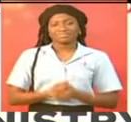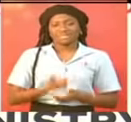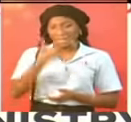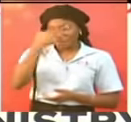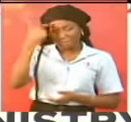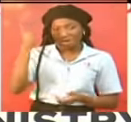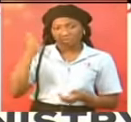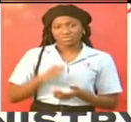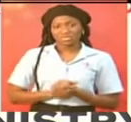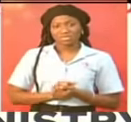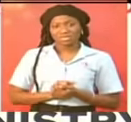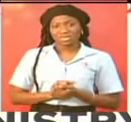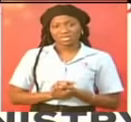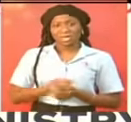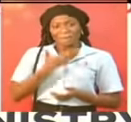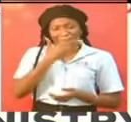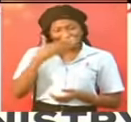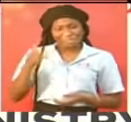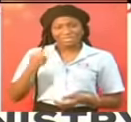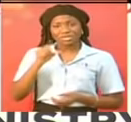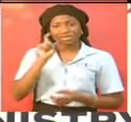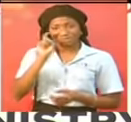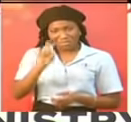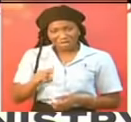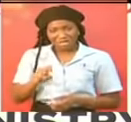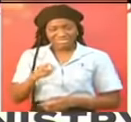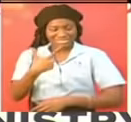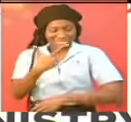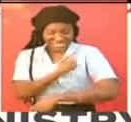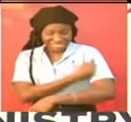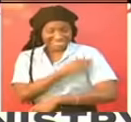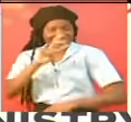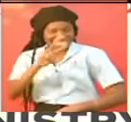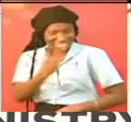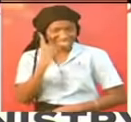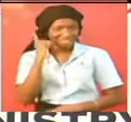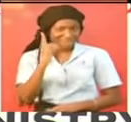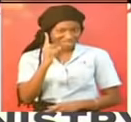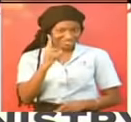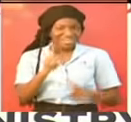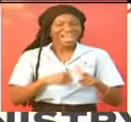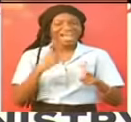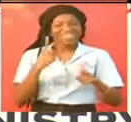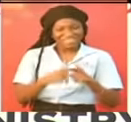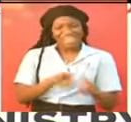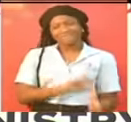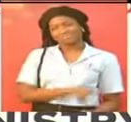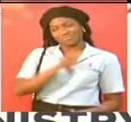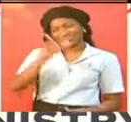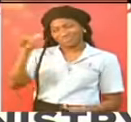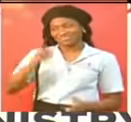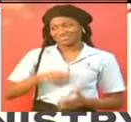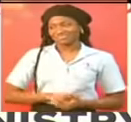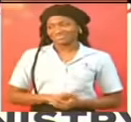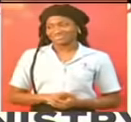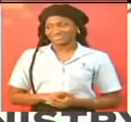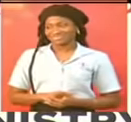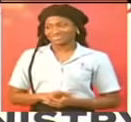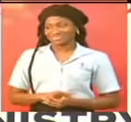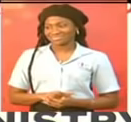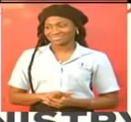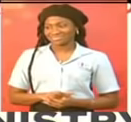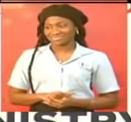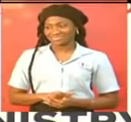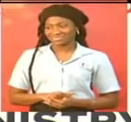in a situation where you're not guaranteed to get your second vaccine. However, if a second vaccine of